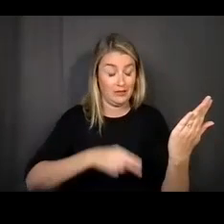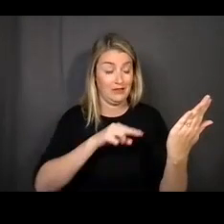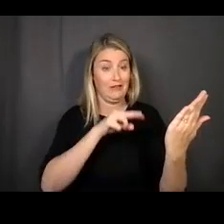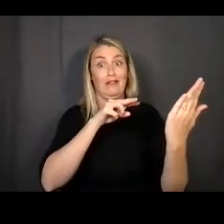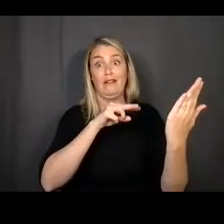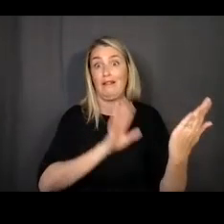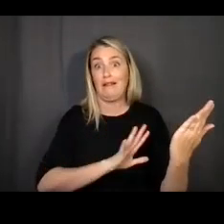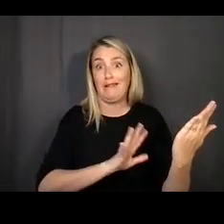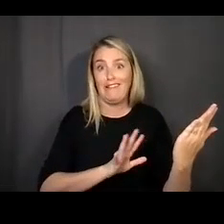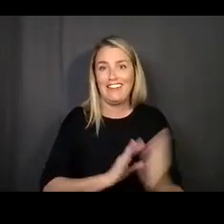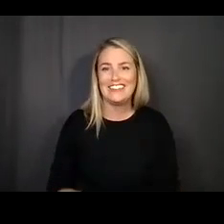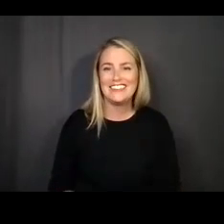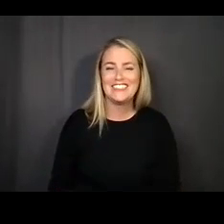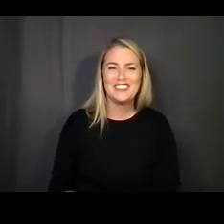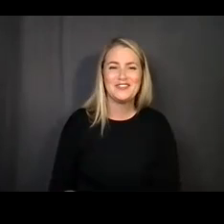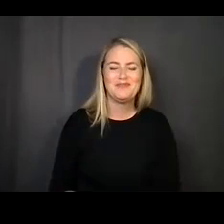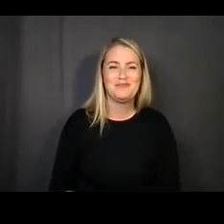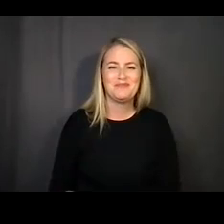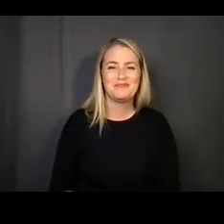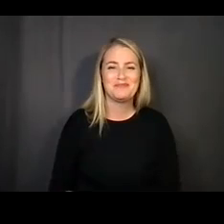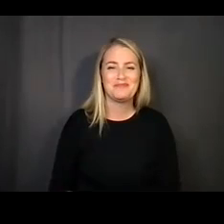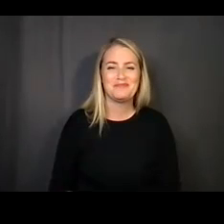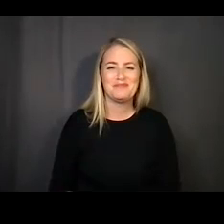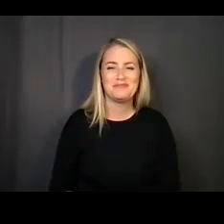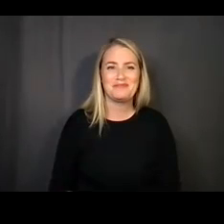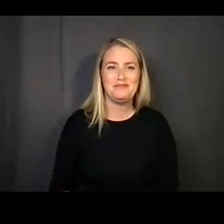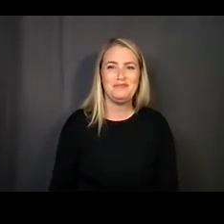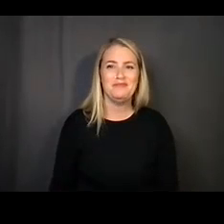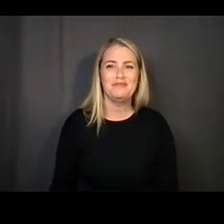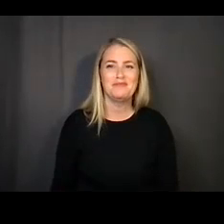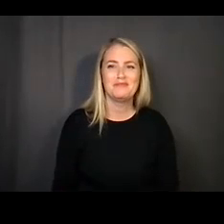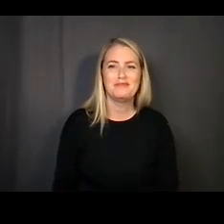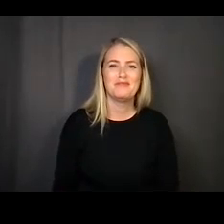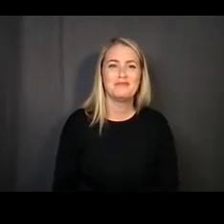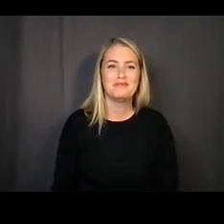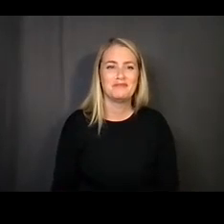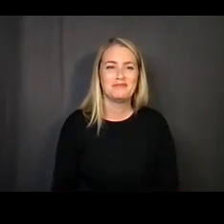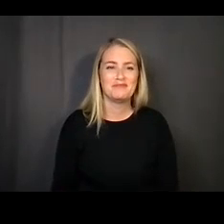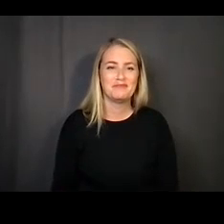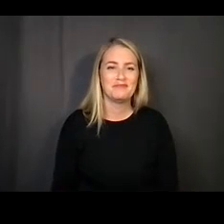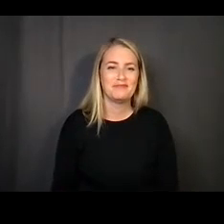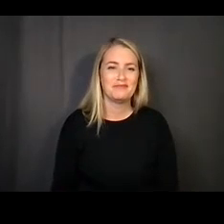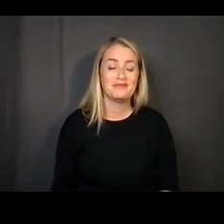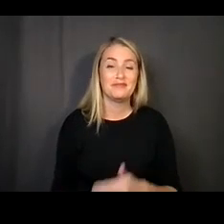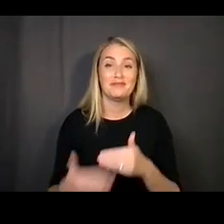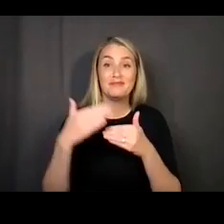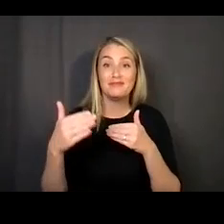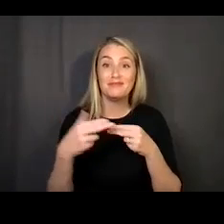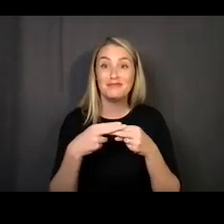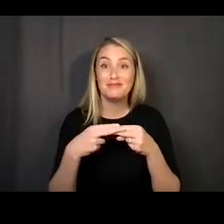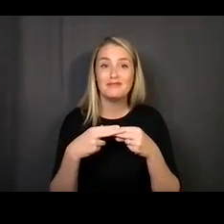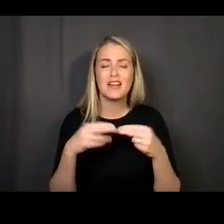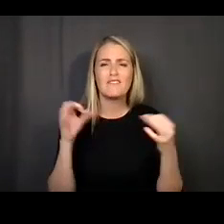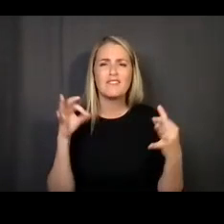Okay. So our next slide is how to see that Nuestra feedback.